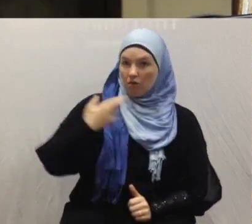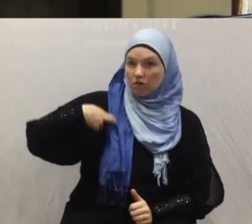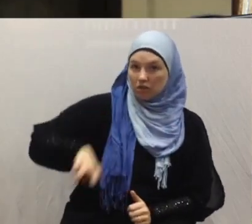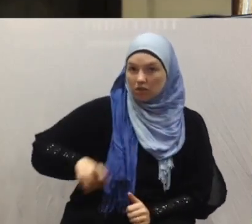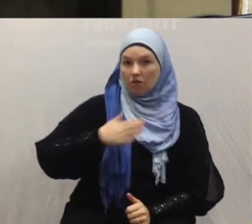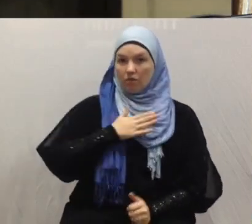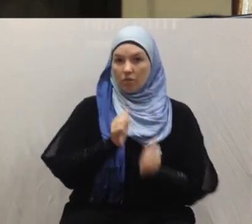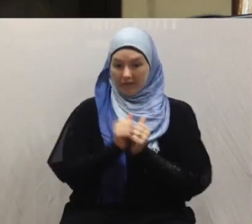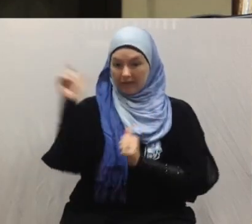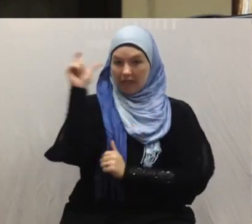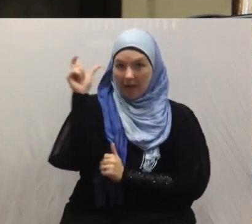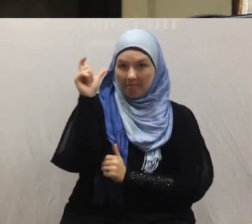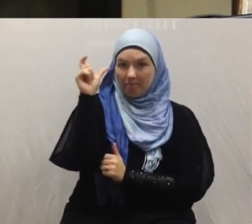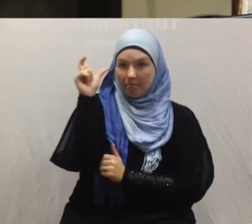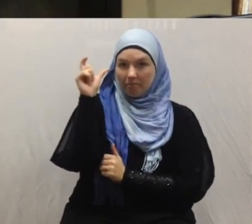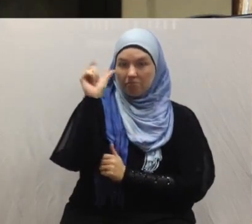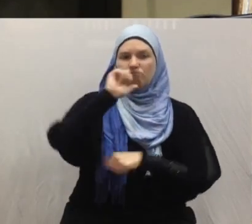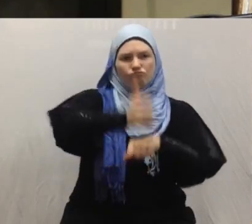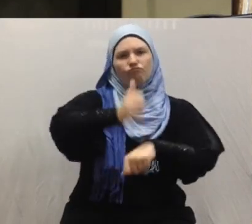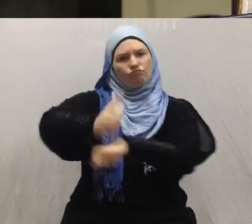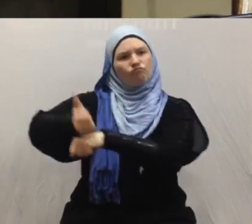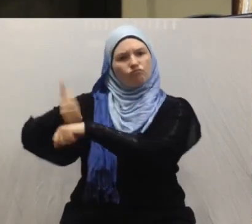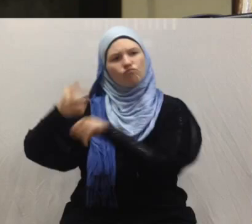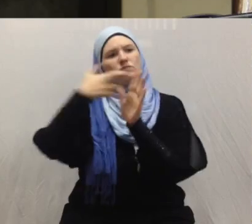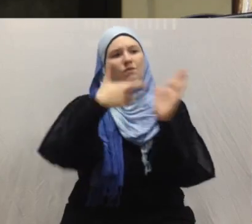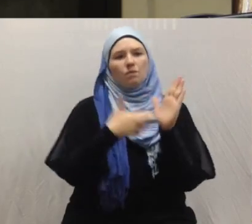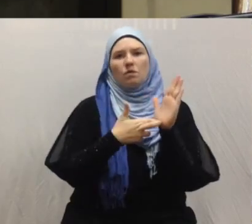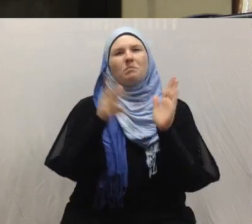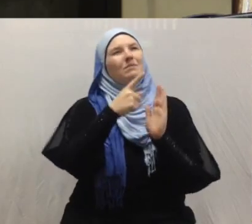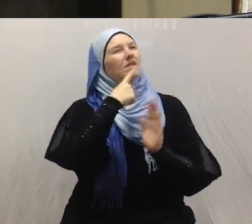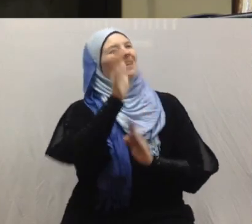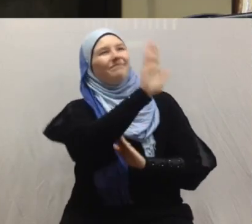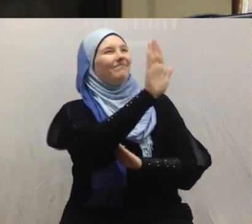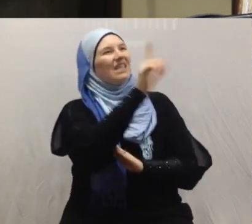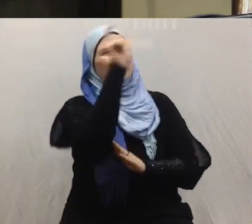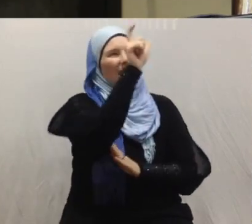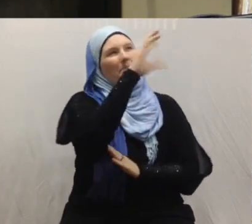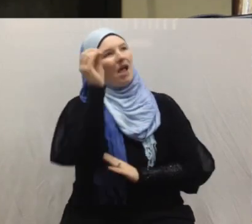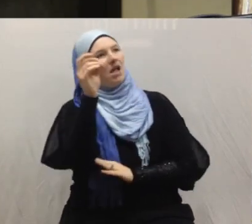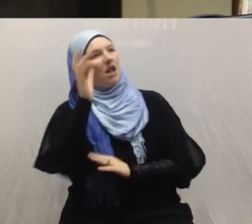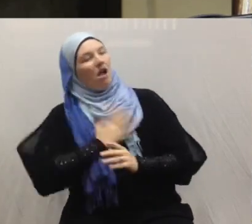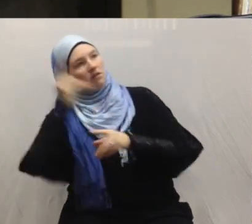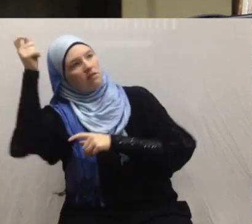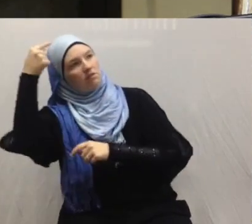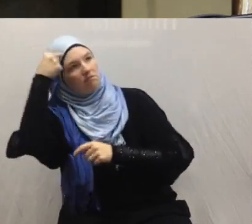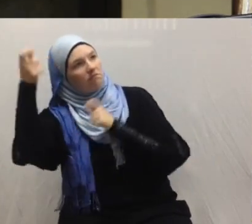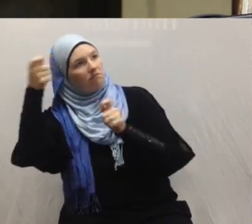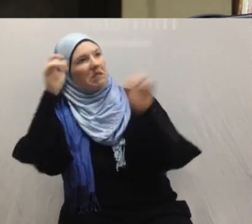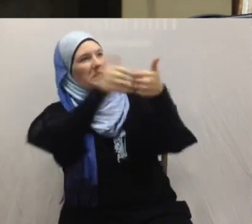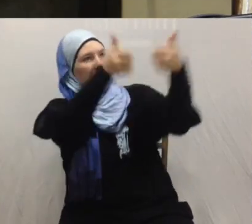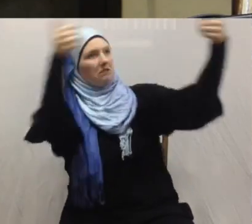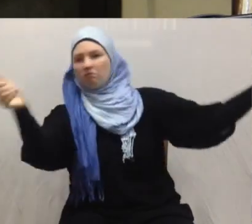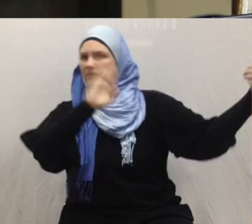he established the community in Medina. So early on, to put the